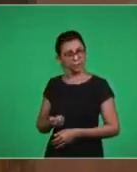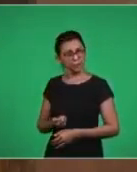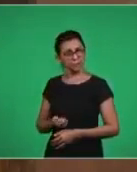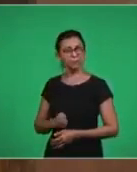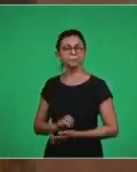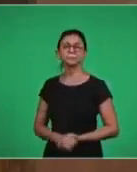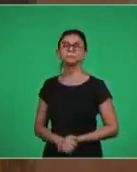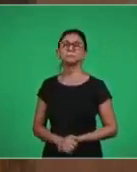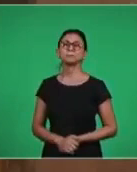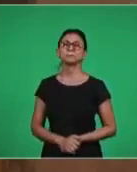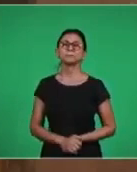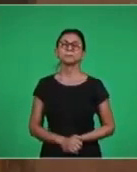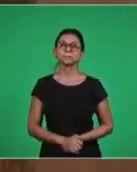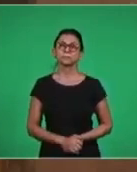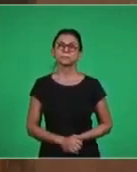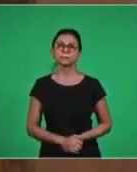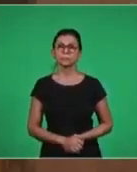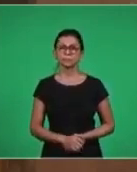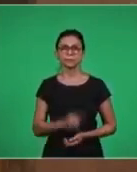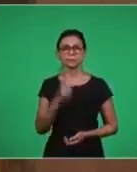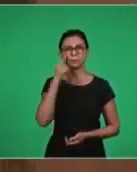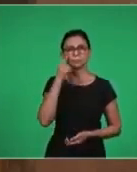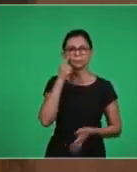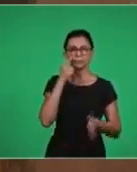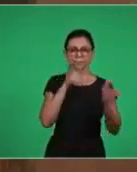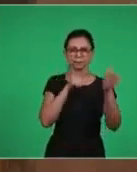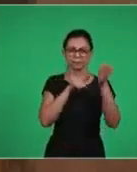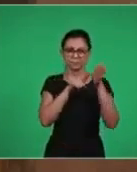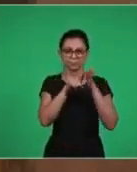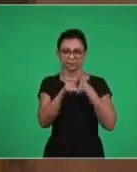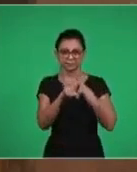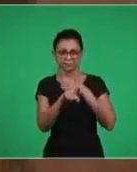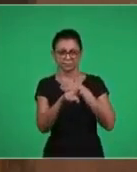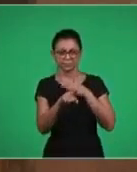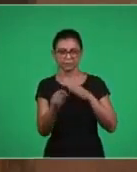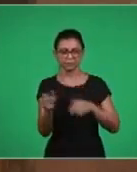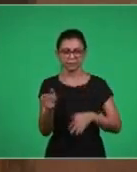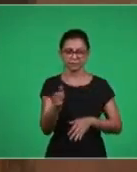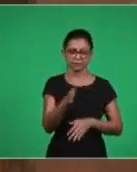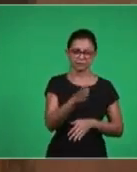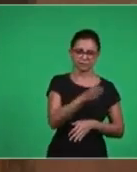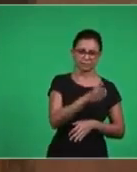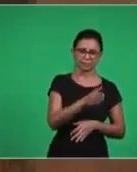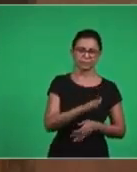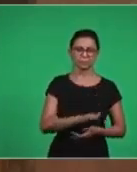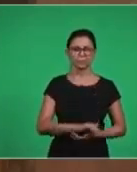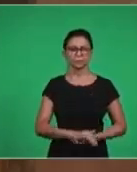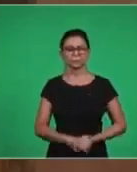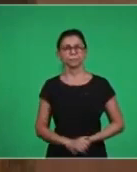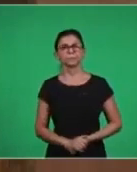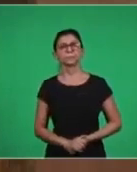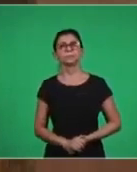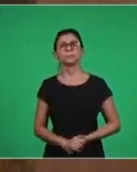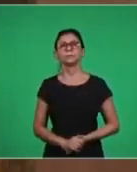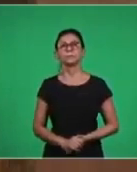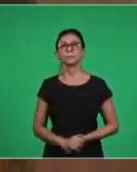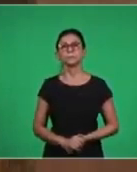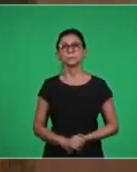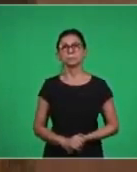here. And now we're going to the questions and see, my brethren. This is the text and the context.